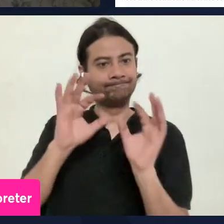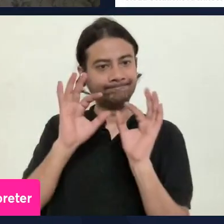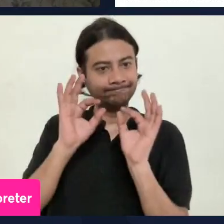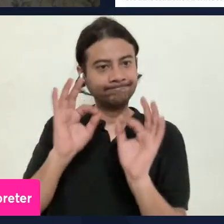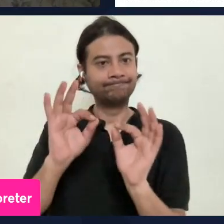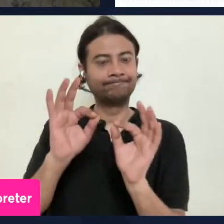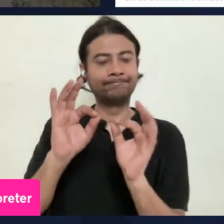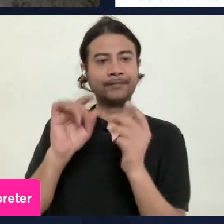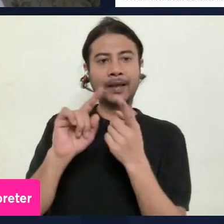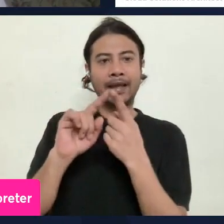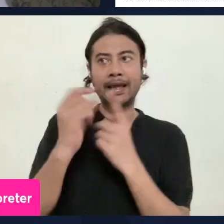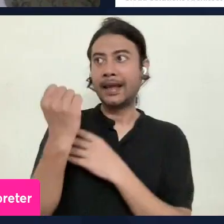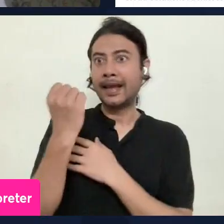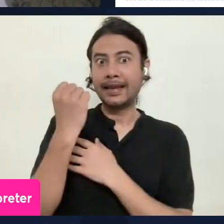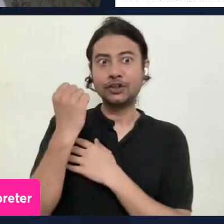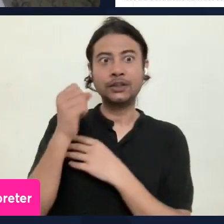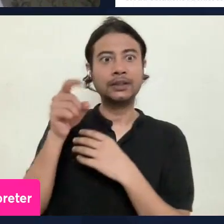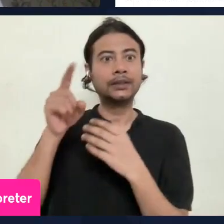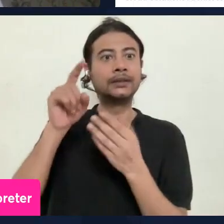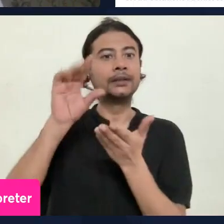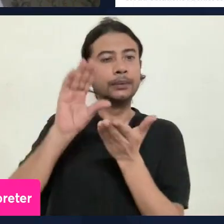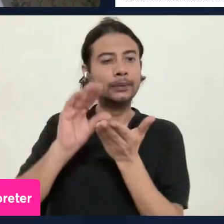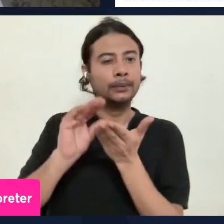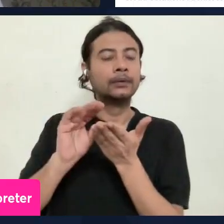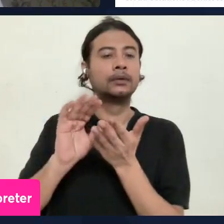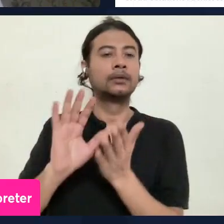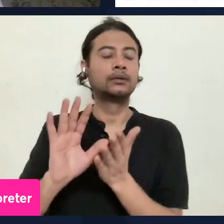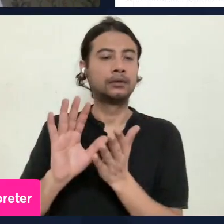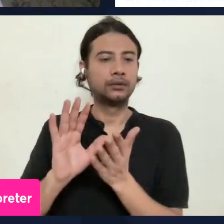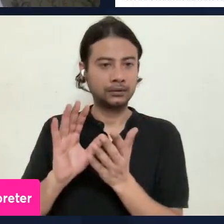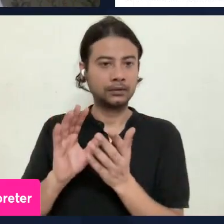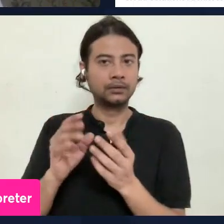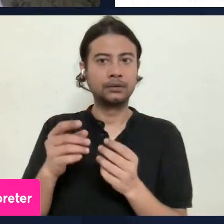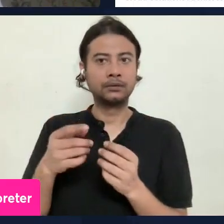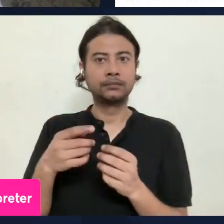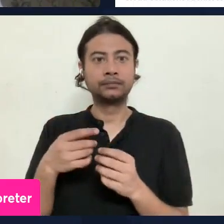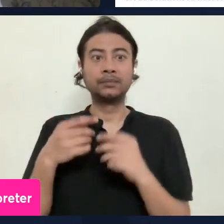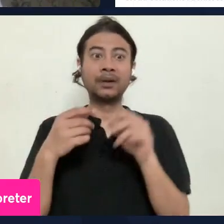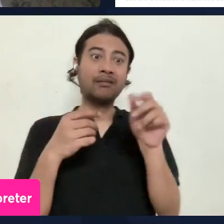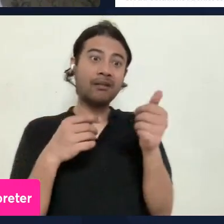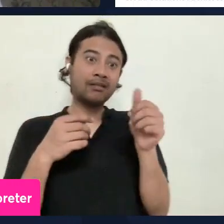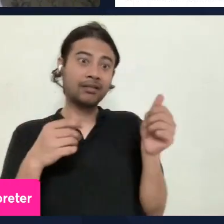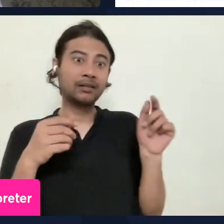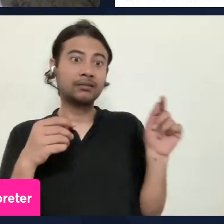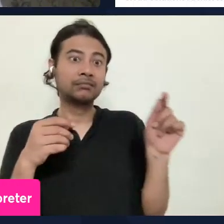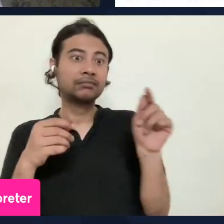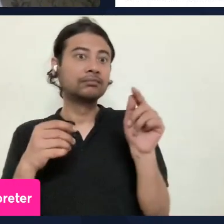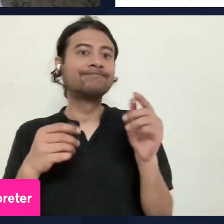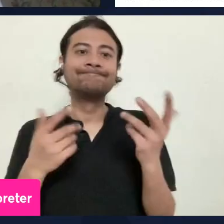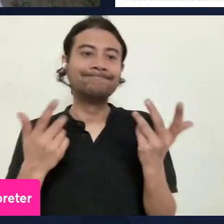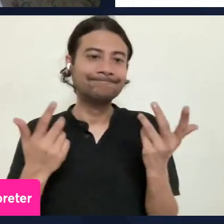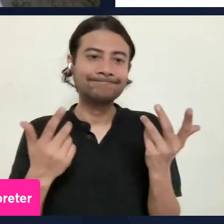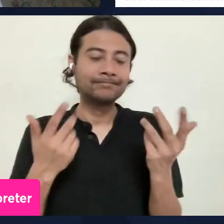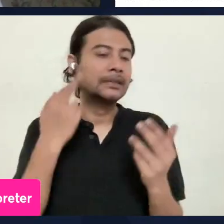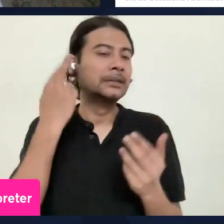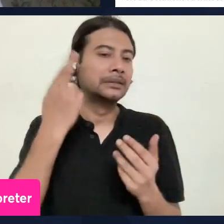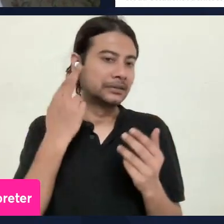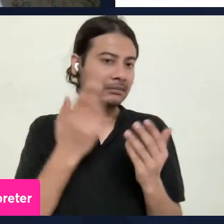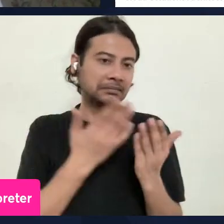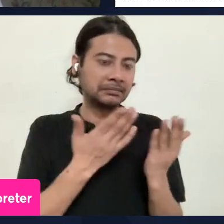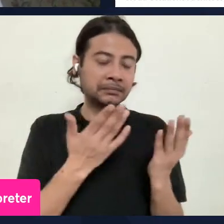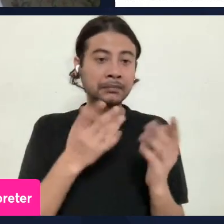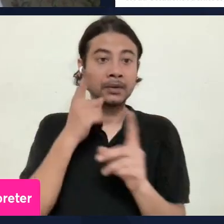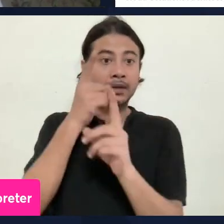Whereas the traditional customer running in their data center probably hasn't or couldn't, because for whatever reasons. So for the sustainability,